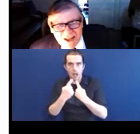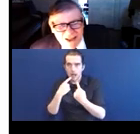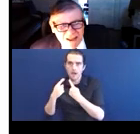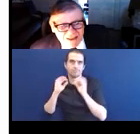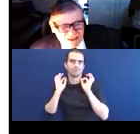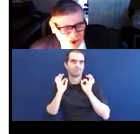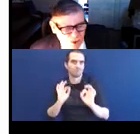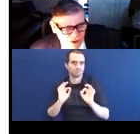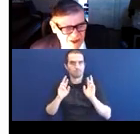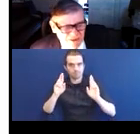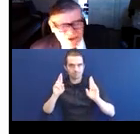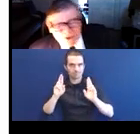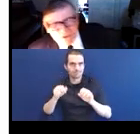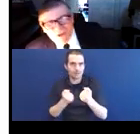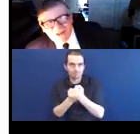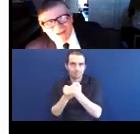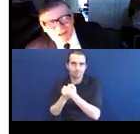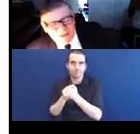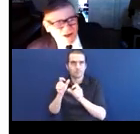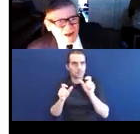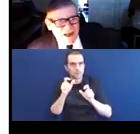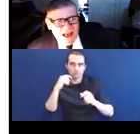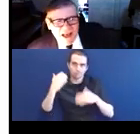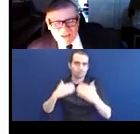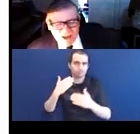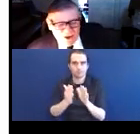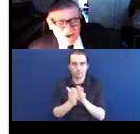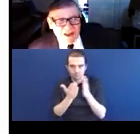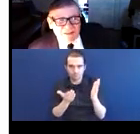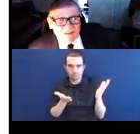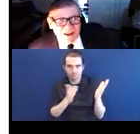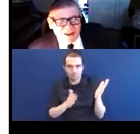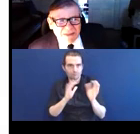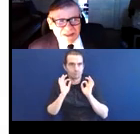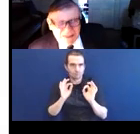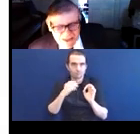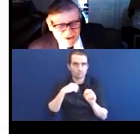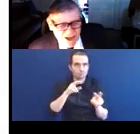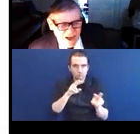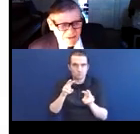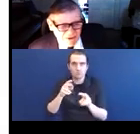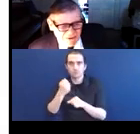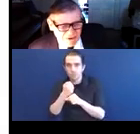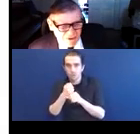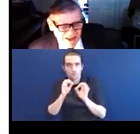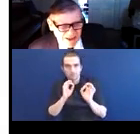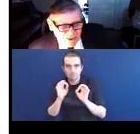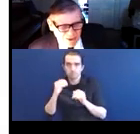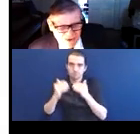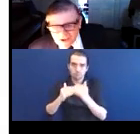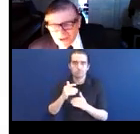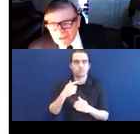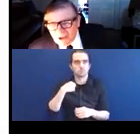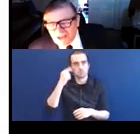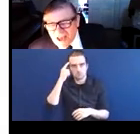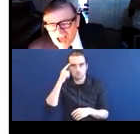this short interview with Gemma, and I've included it. It is UK, but we're taking all around